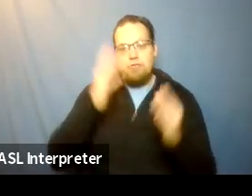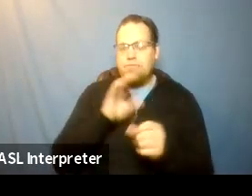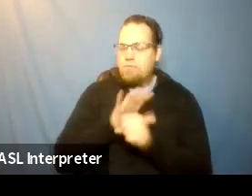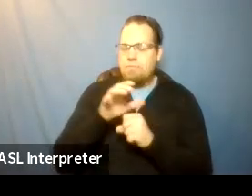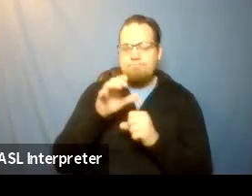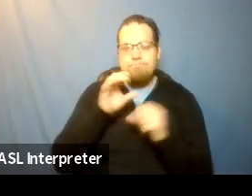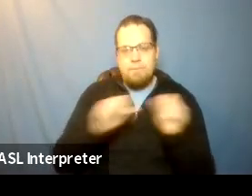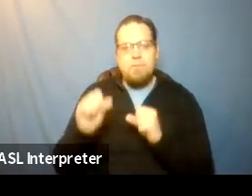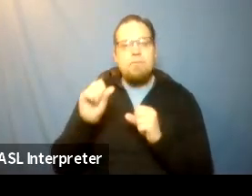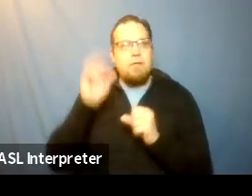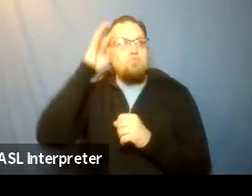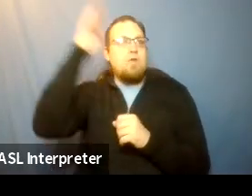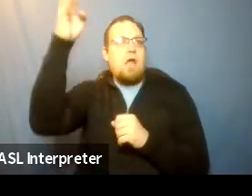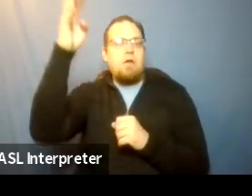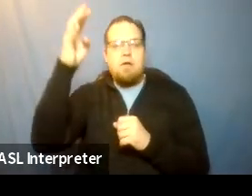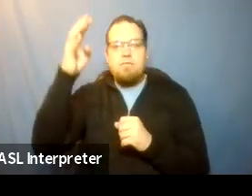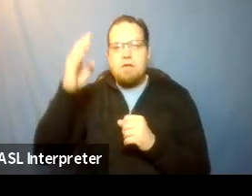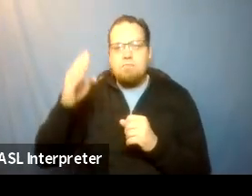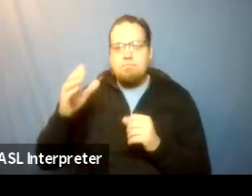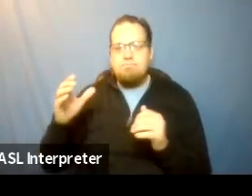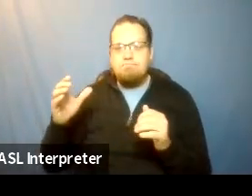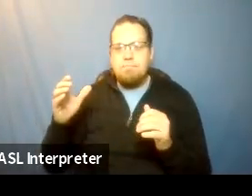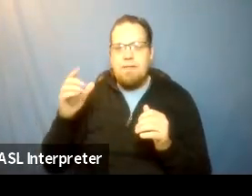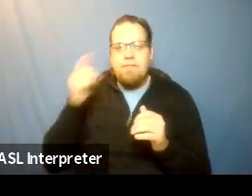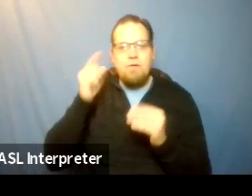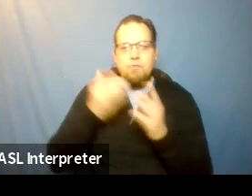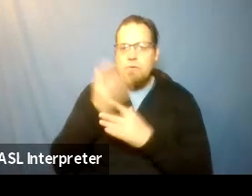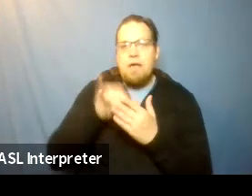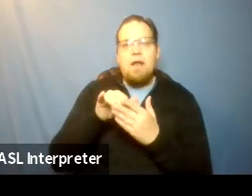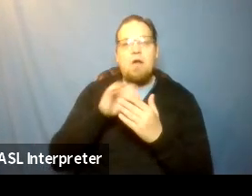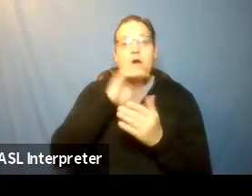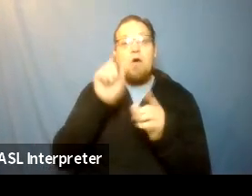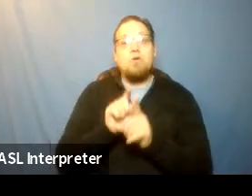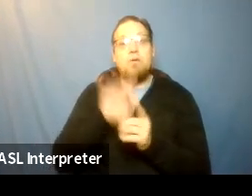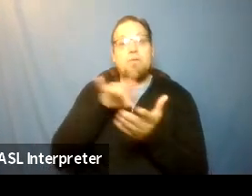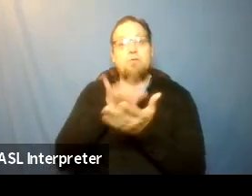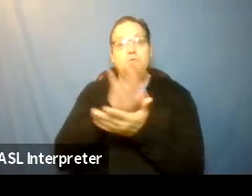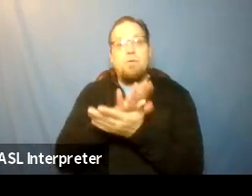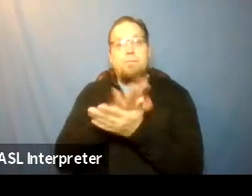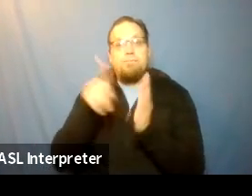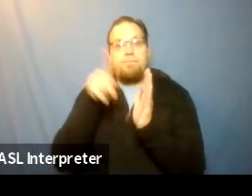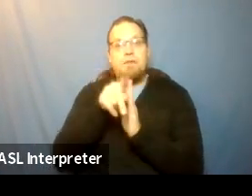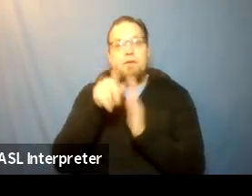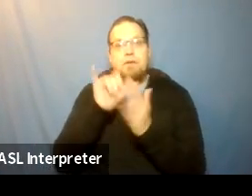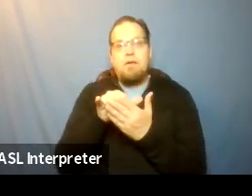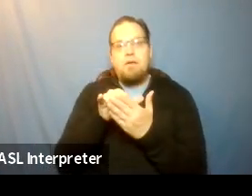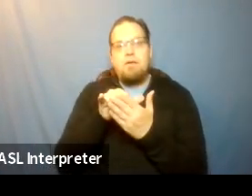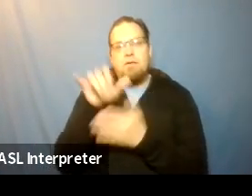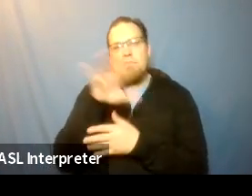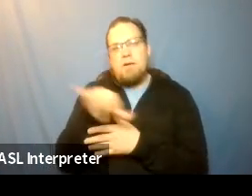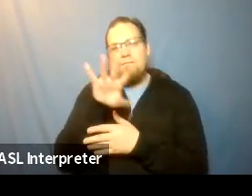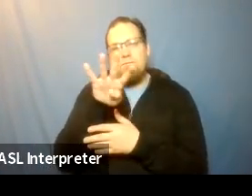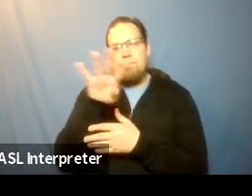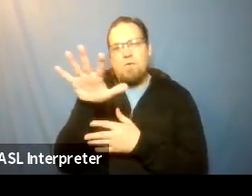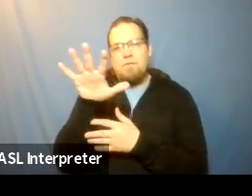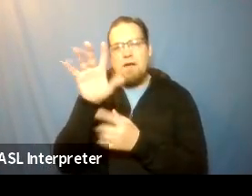of being creative and thinking through that. And also the middle school periods are right around 45